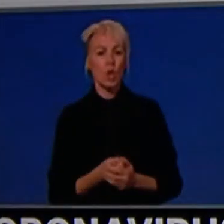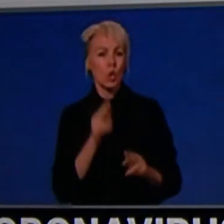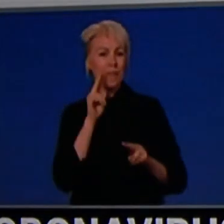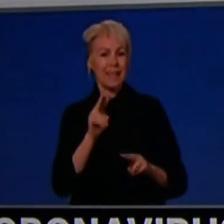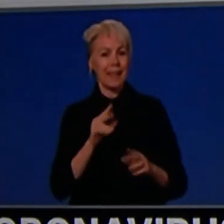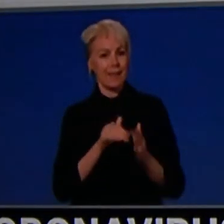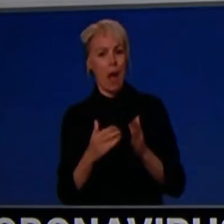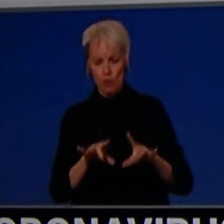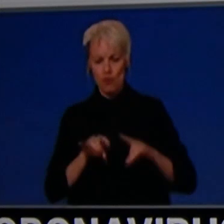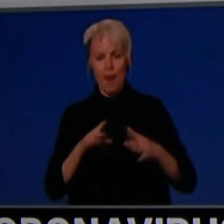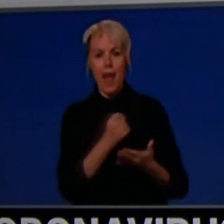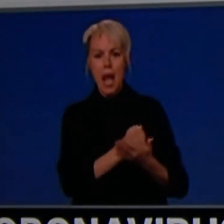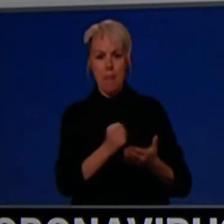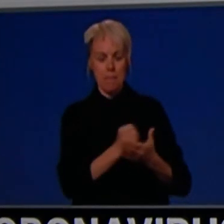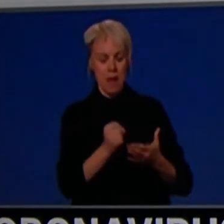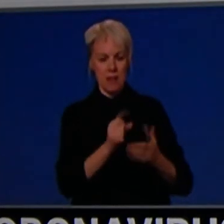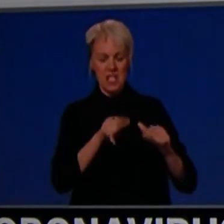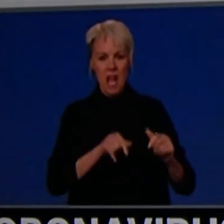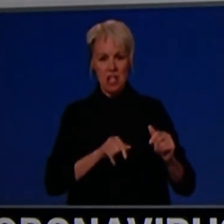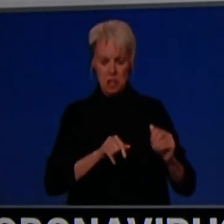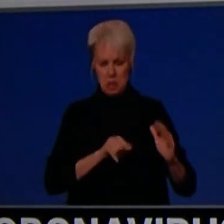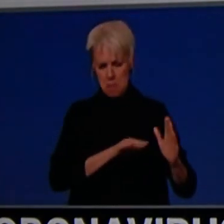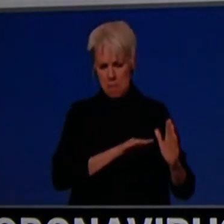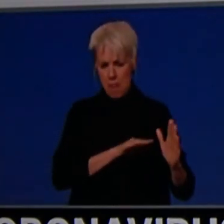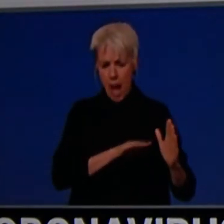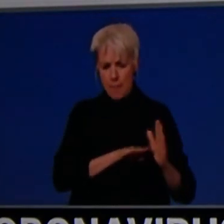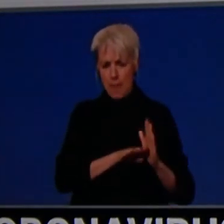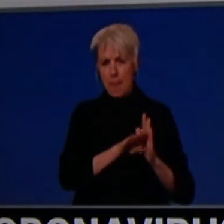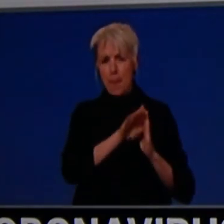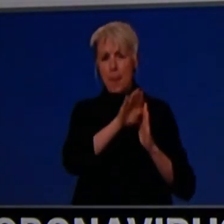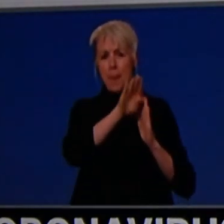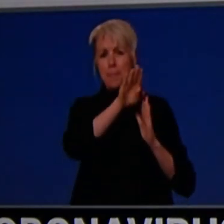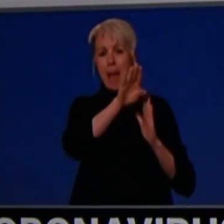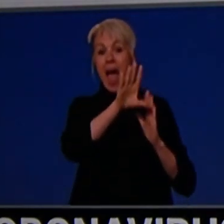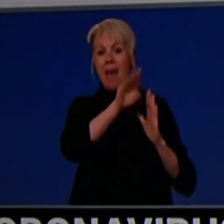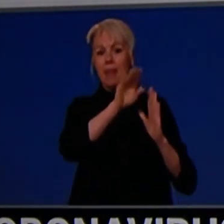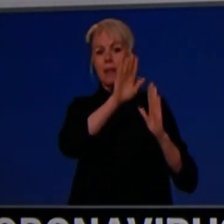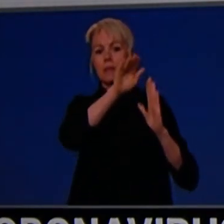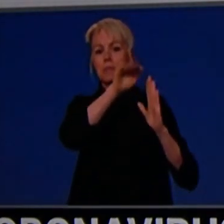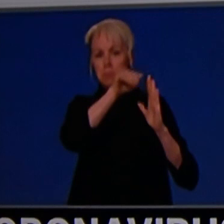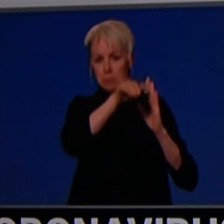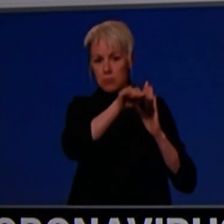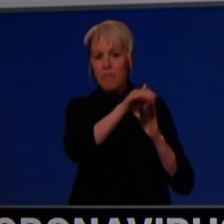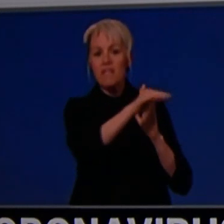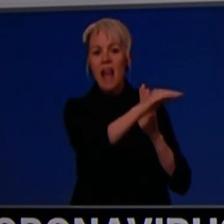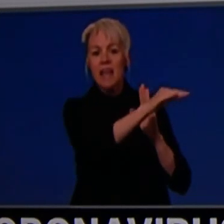and you can see the progressive drop in numbers of new cases. A